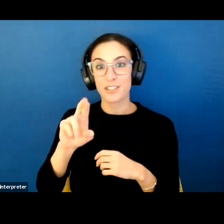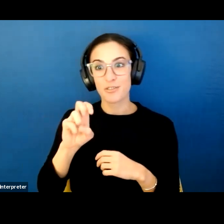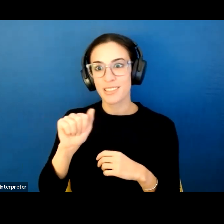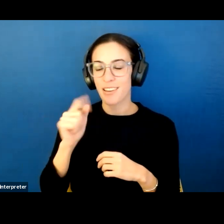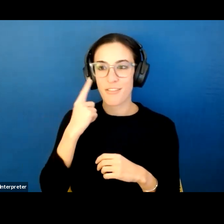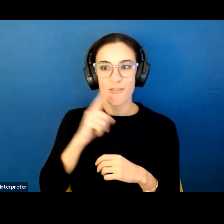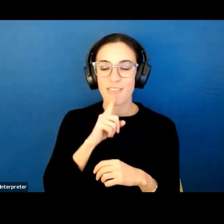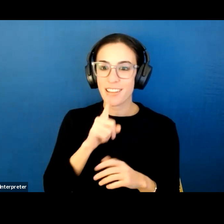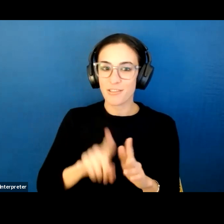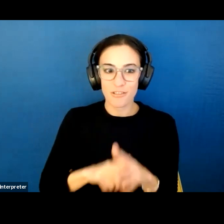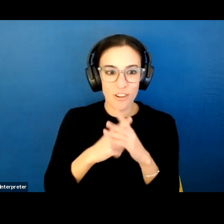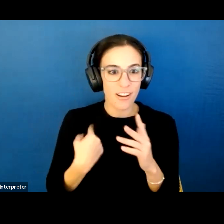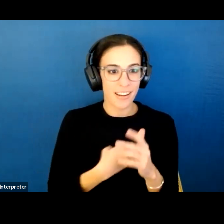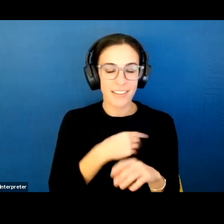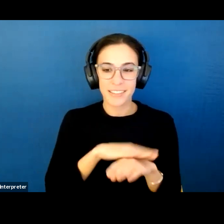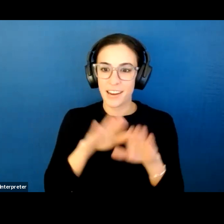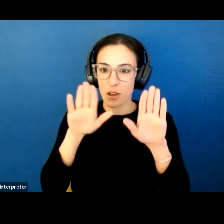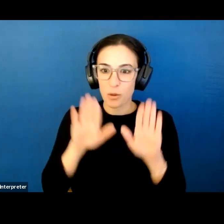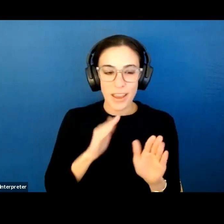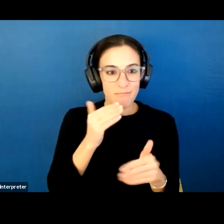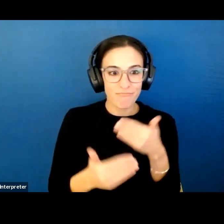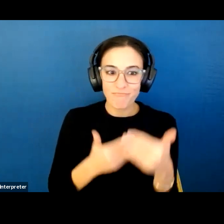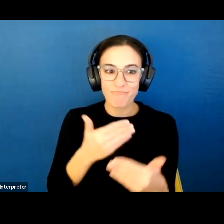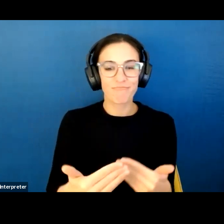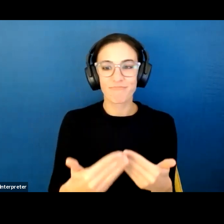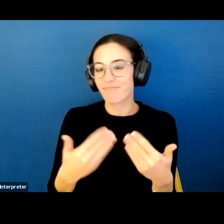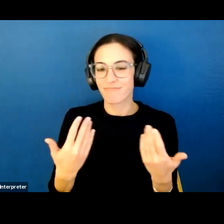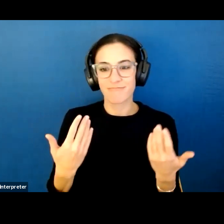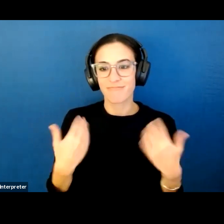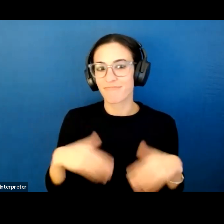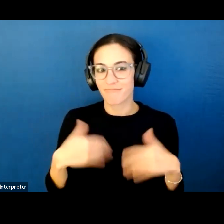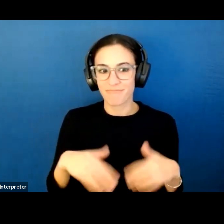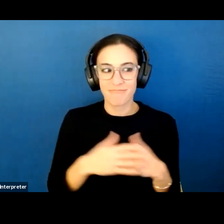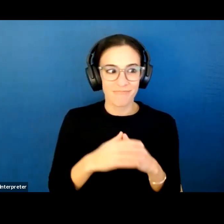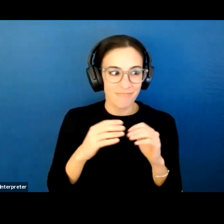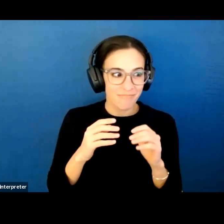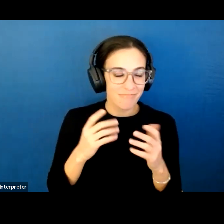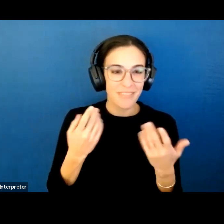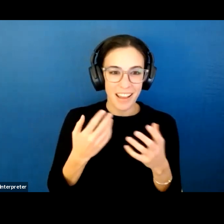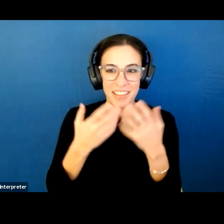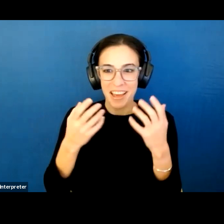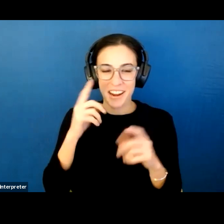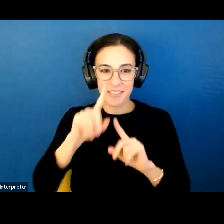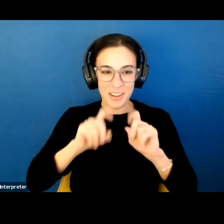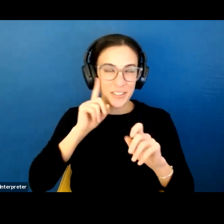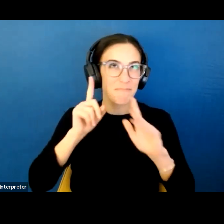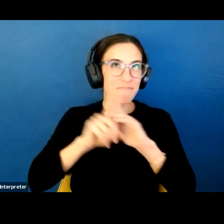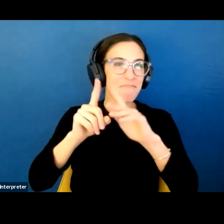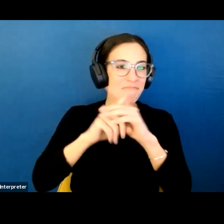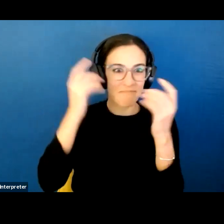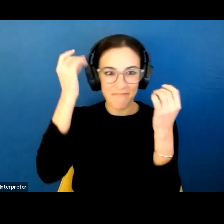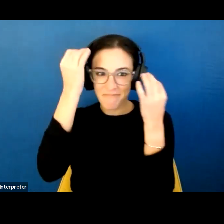started on a great in a great way of really having a lot of questions popping around in our minds, I'm